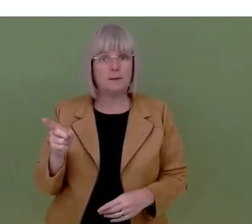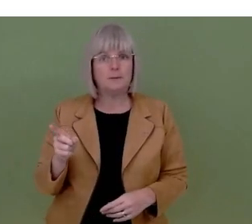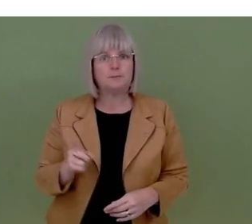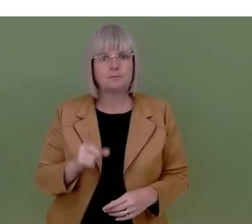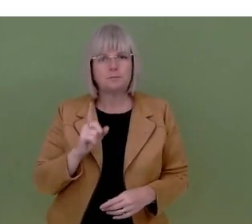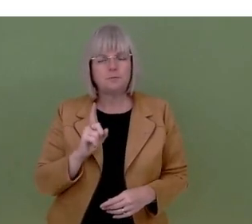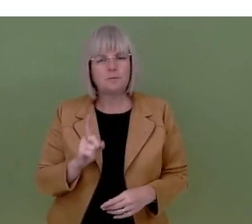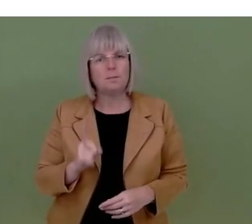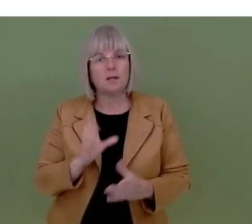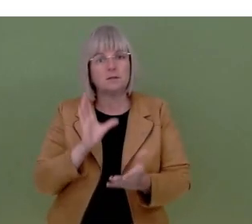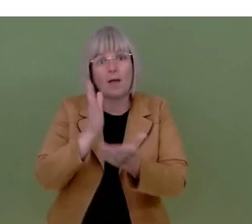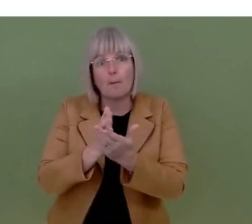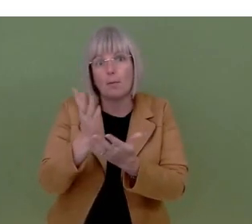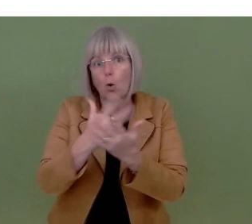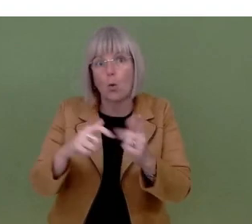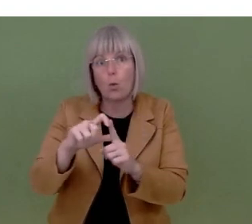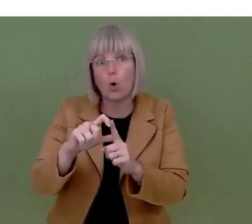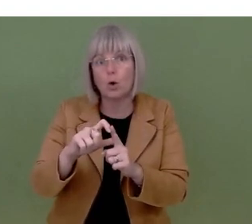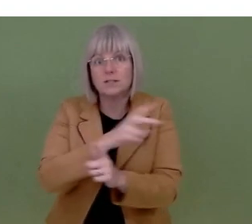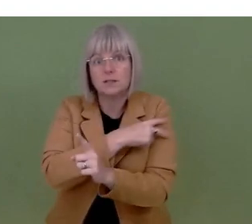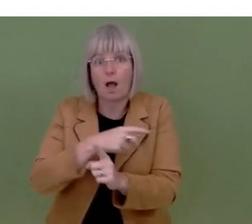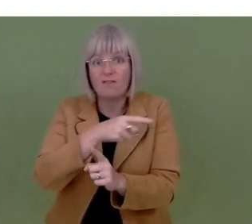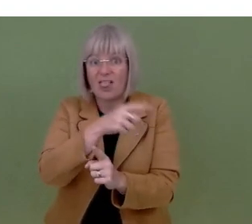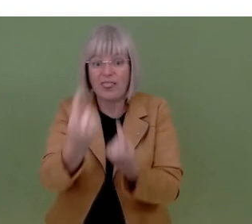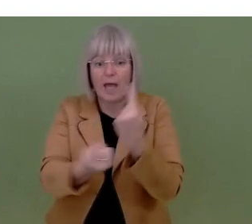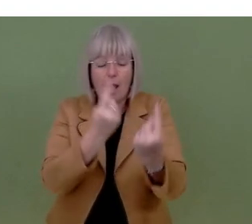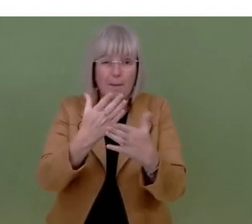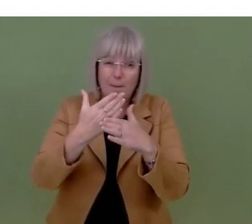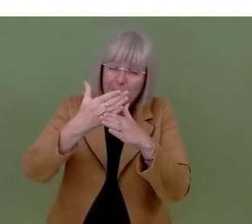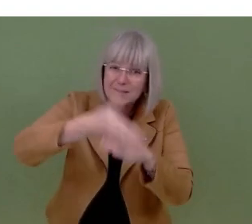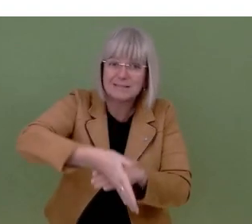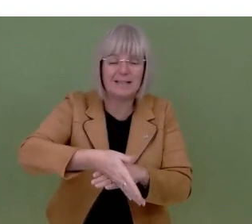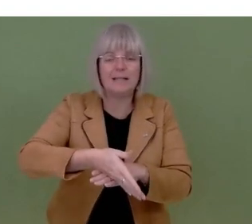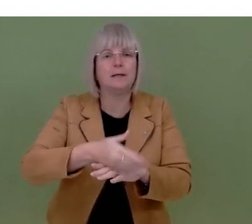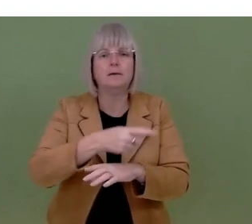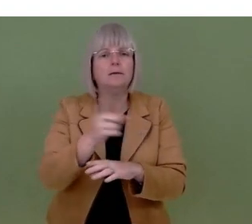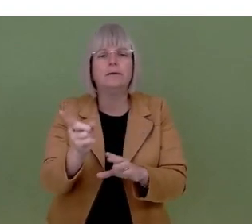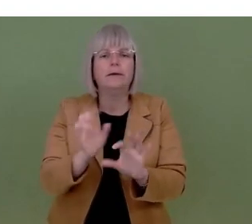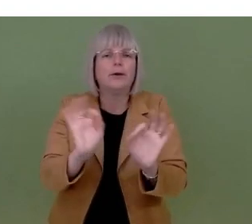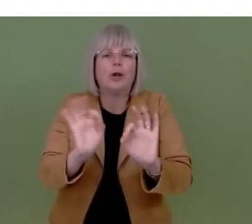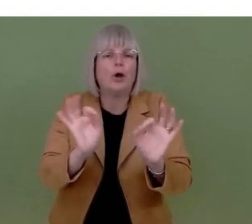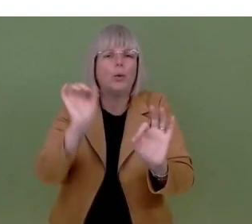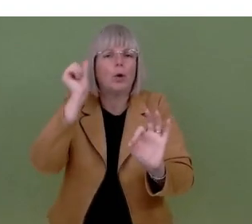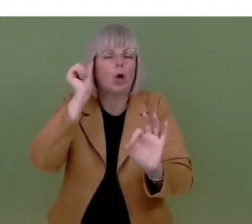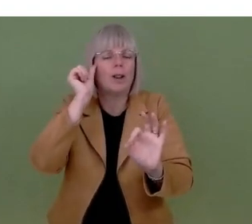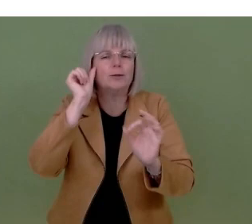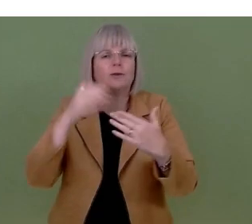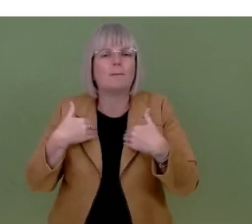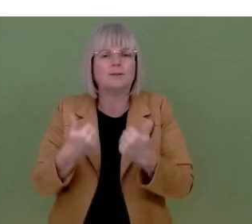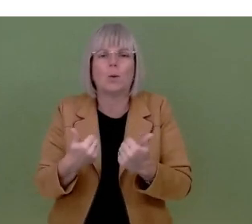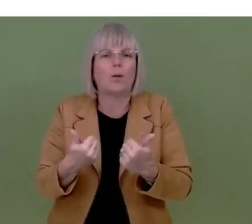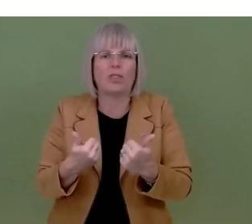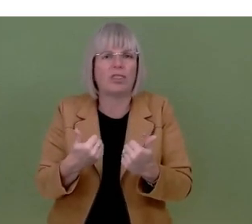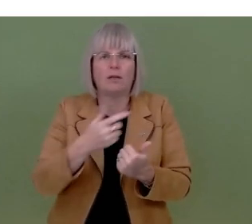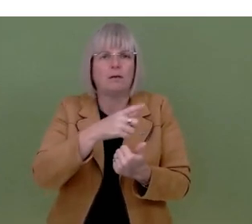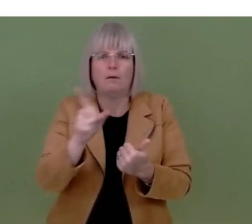staff who were so busy they didn't have the knowledge of mental health to be able to give me the support